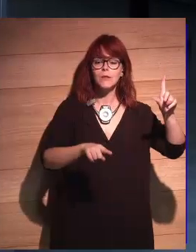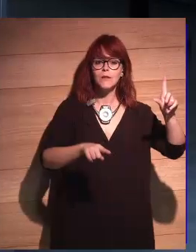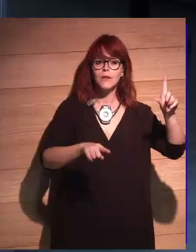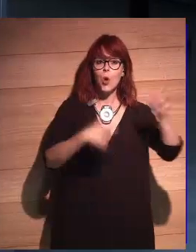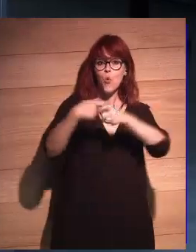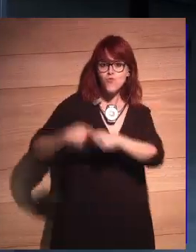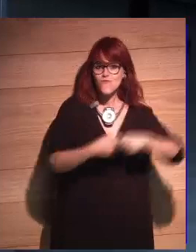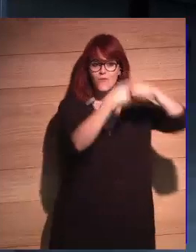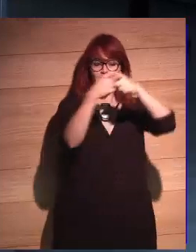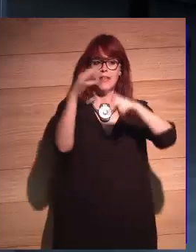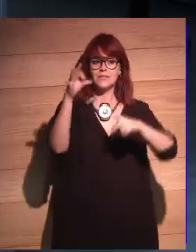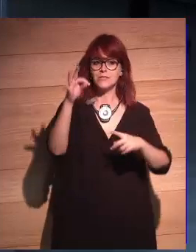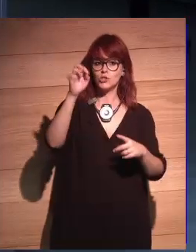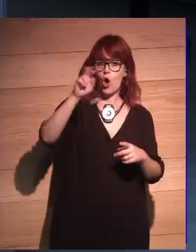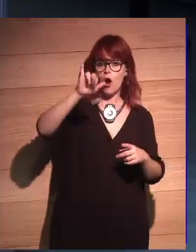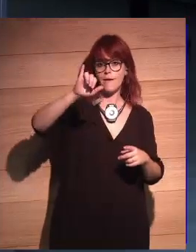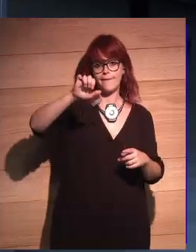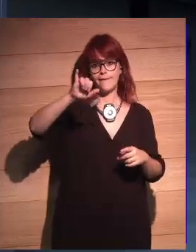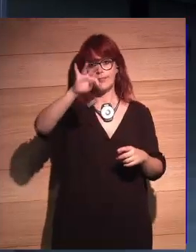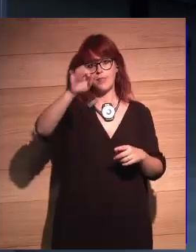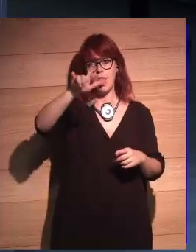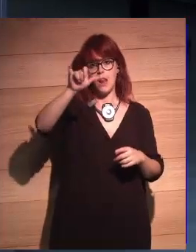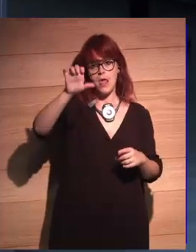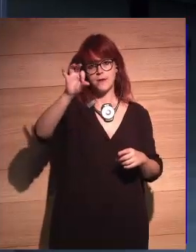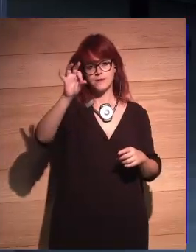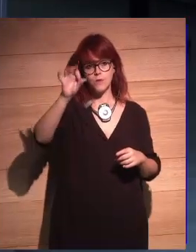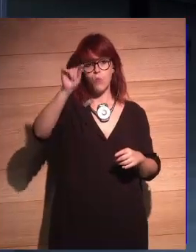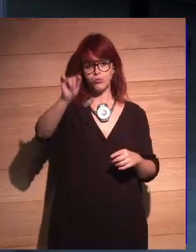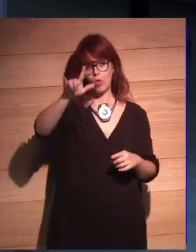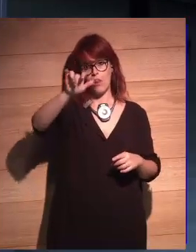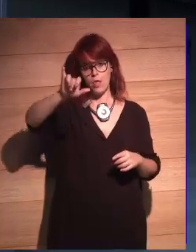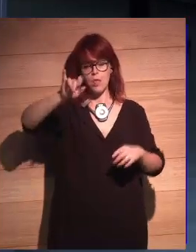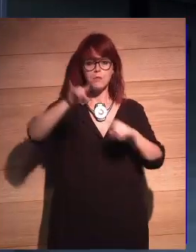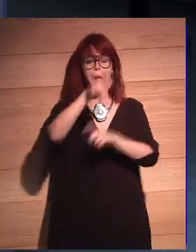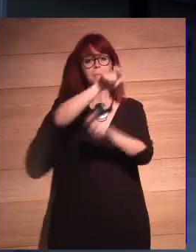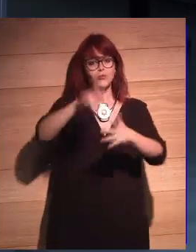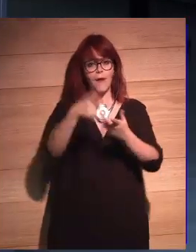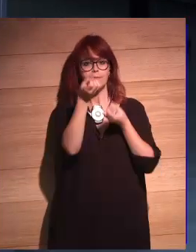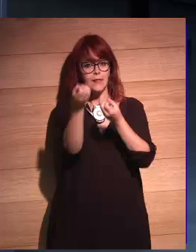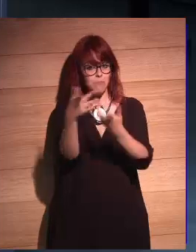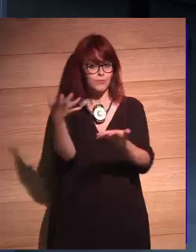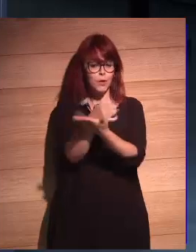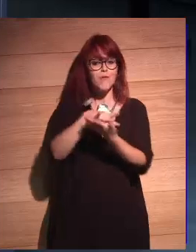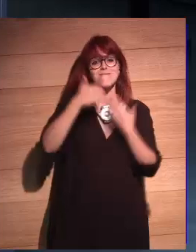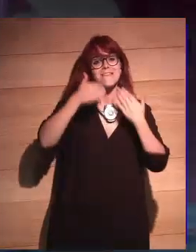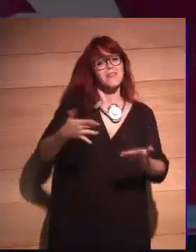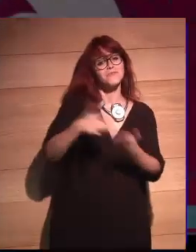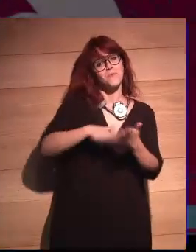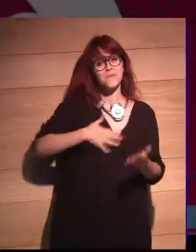storytellers.link where you can join other people who are interested in this. And that's it for me. Thank you very